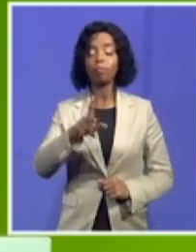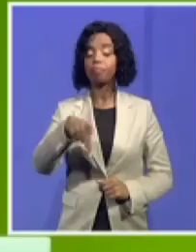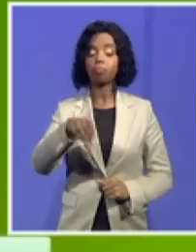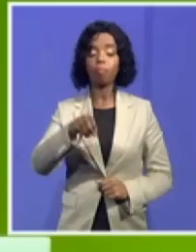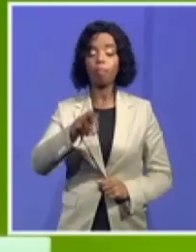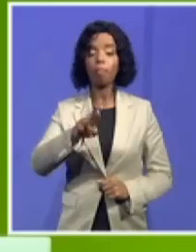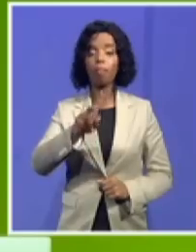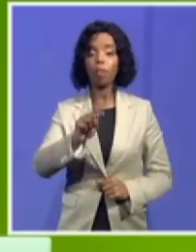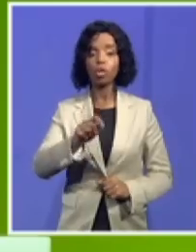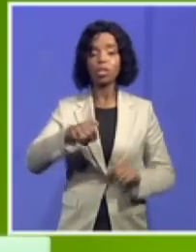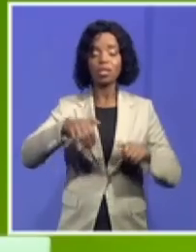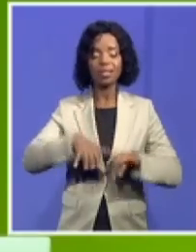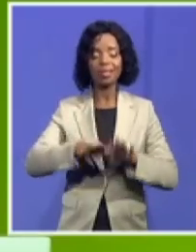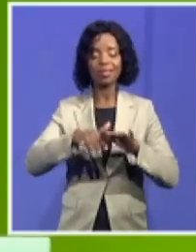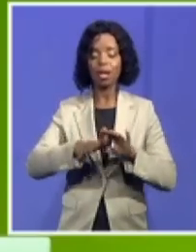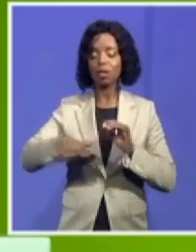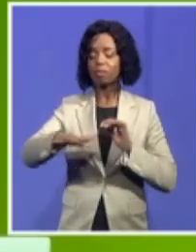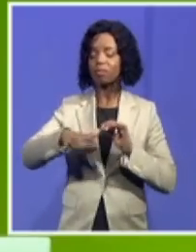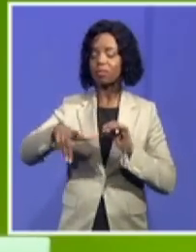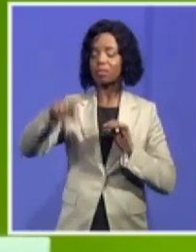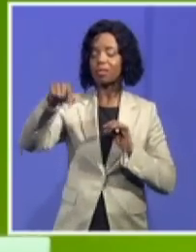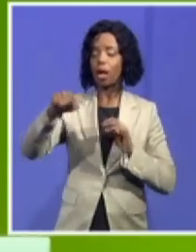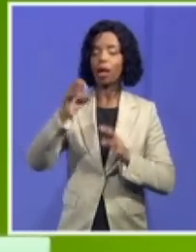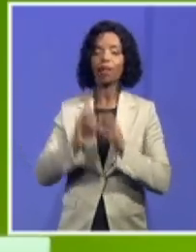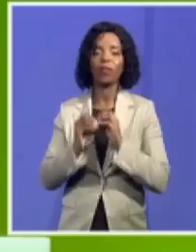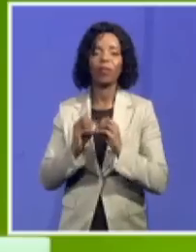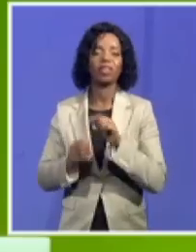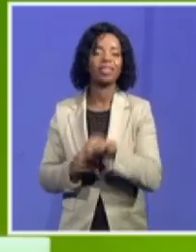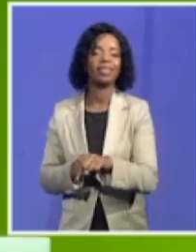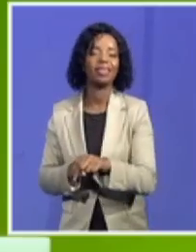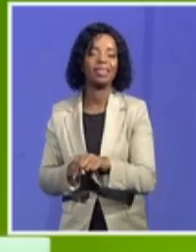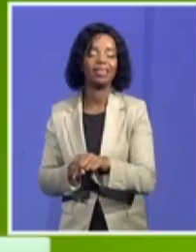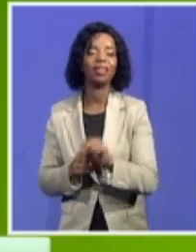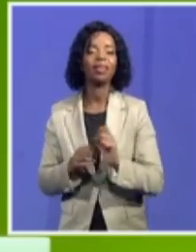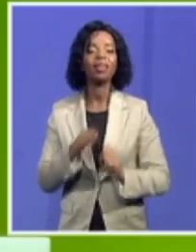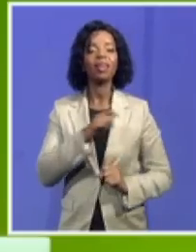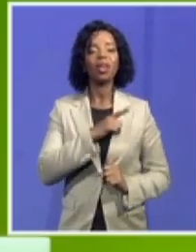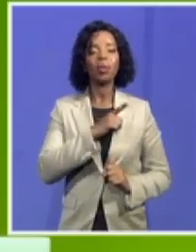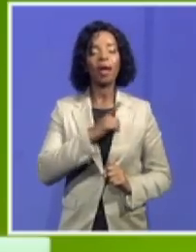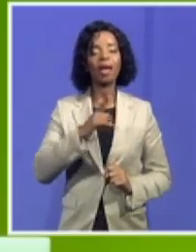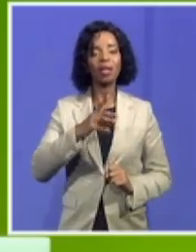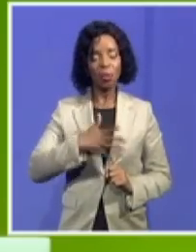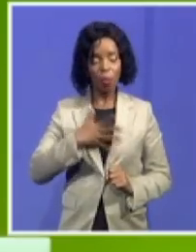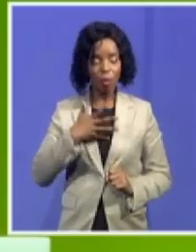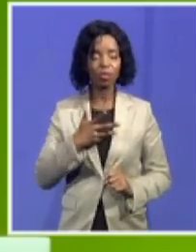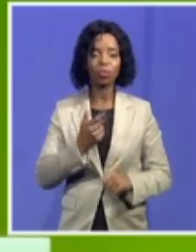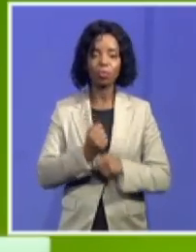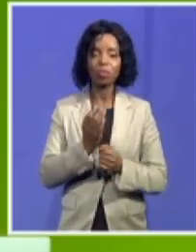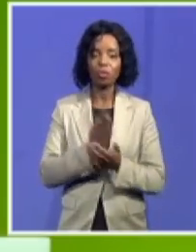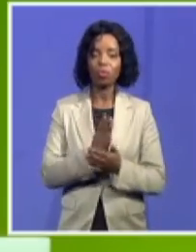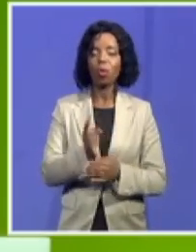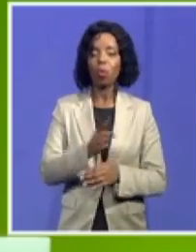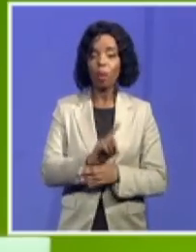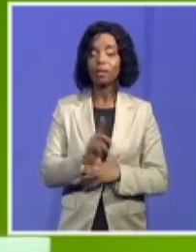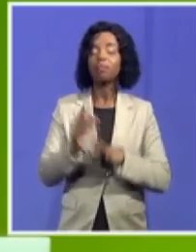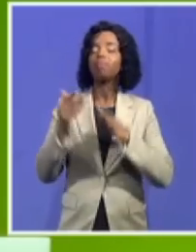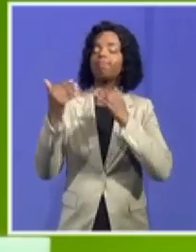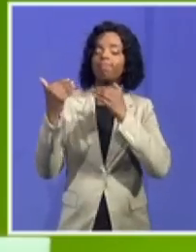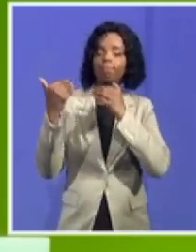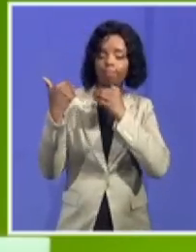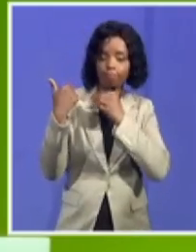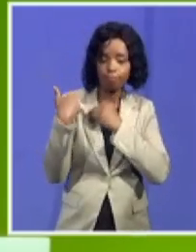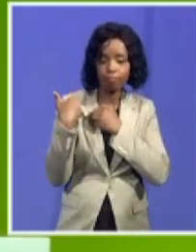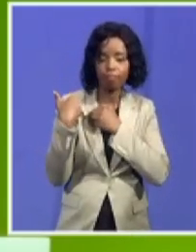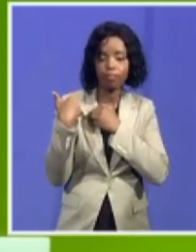want them to perform, and the vital importance of ensuring a secure and reliable supply of